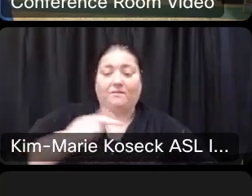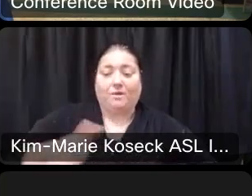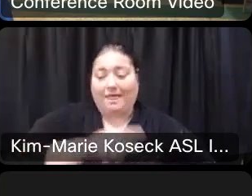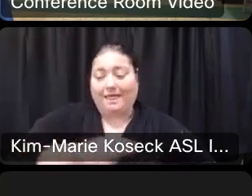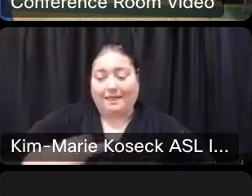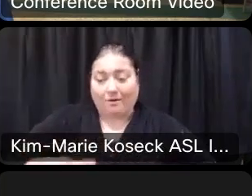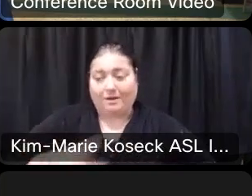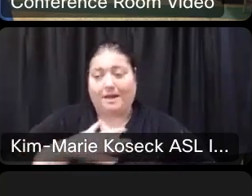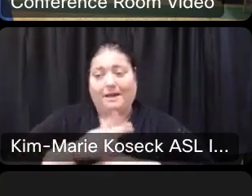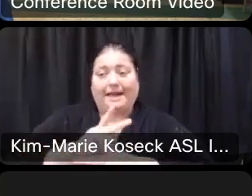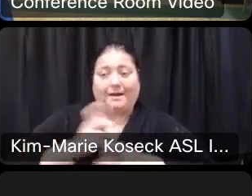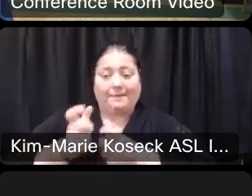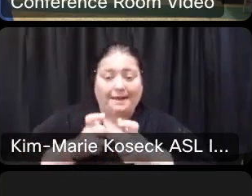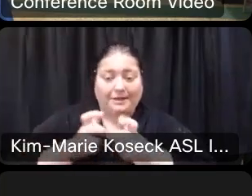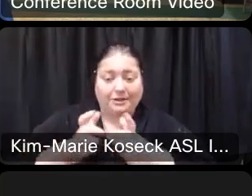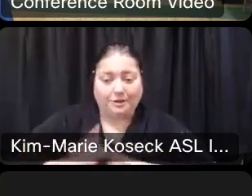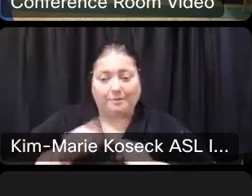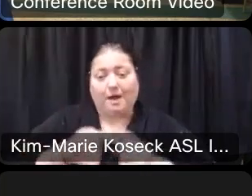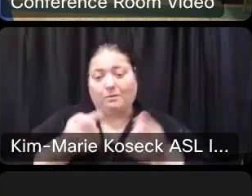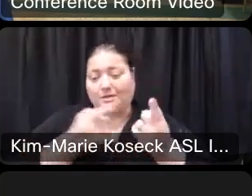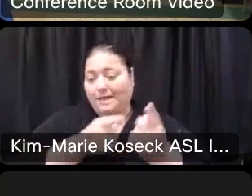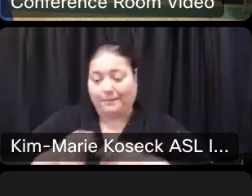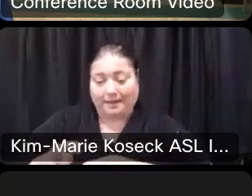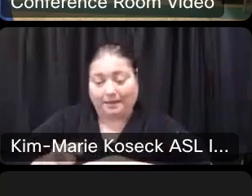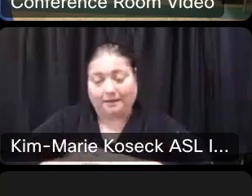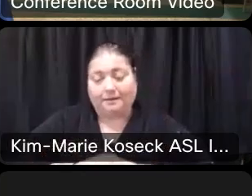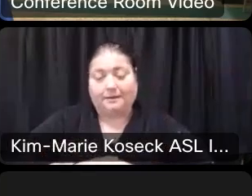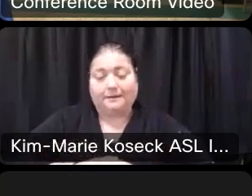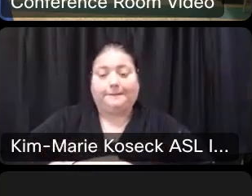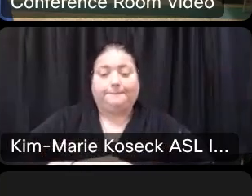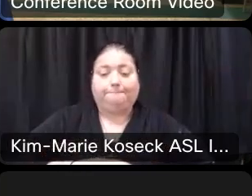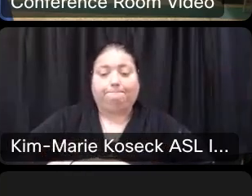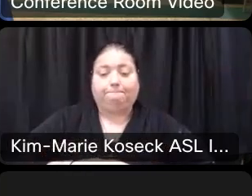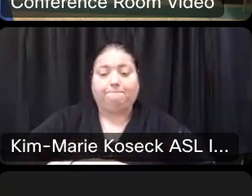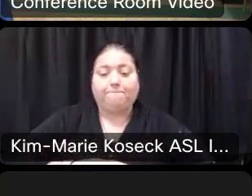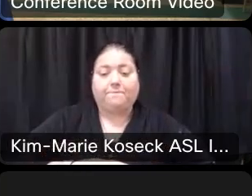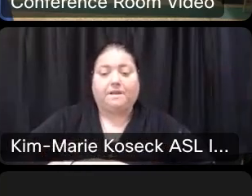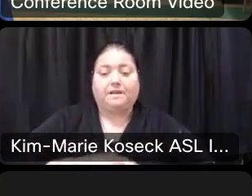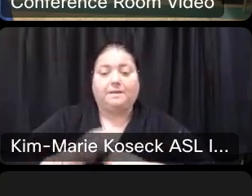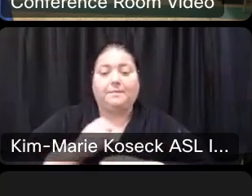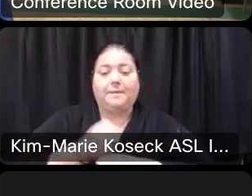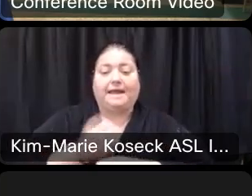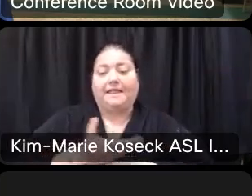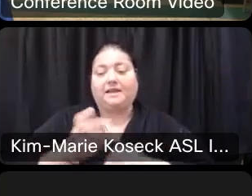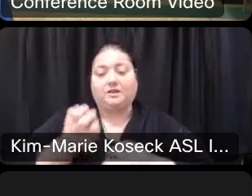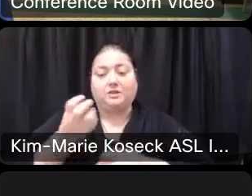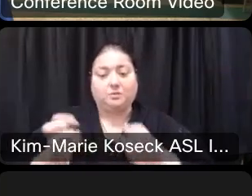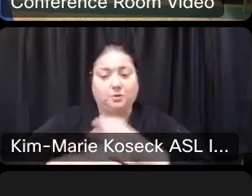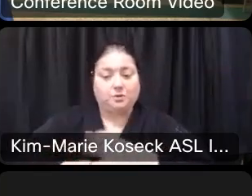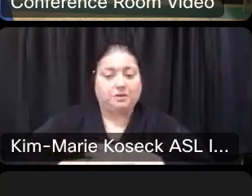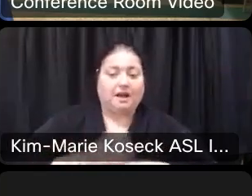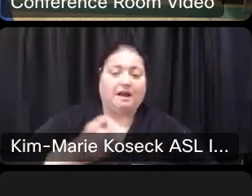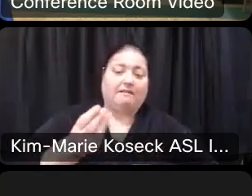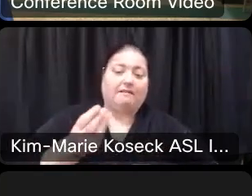and my care manager about what's been going on. And to make matters worse, a couple of weeks ago when I was at